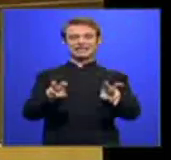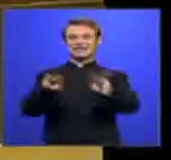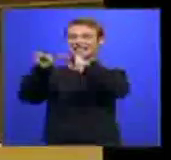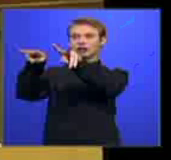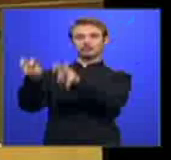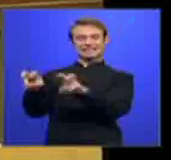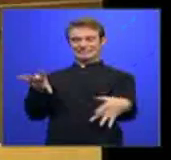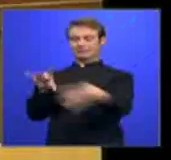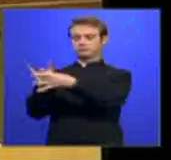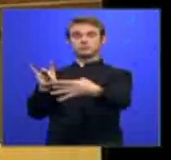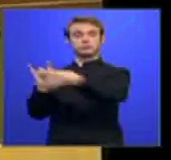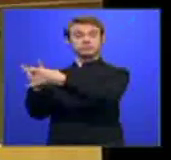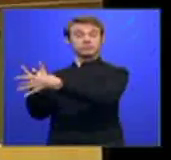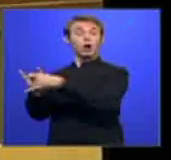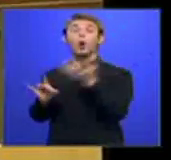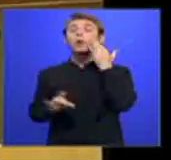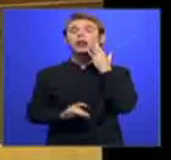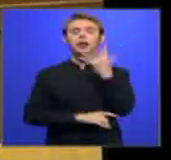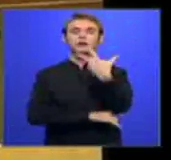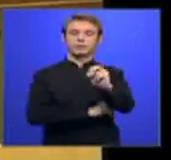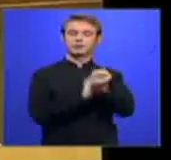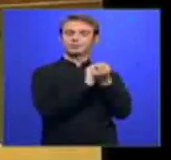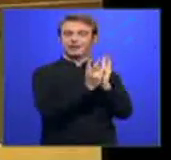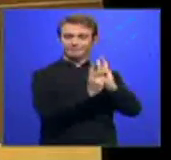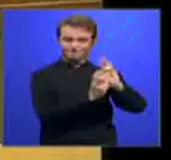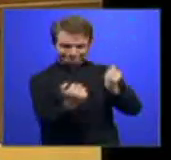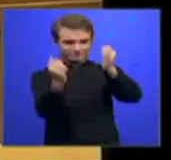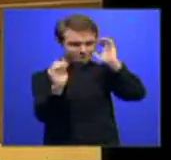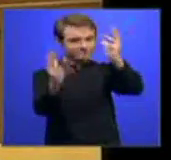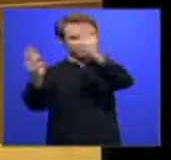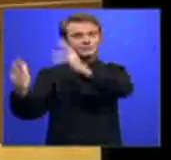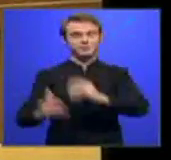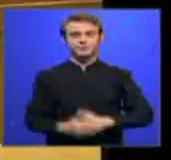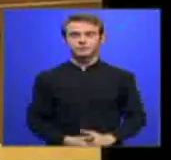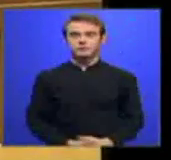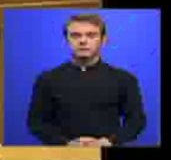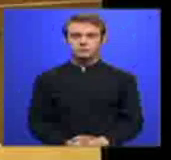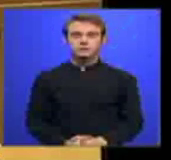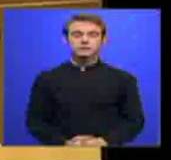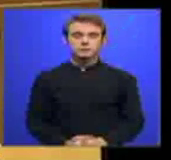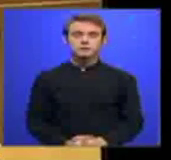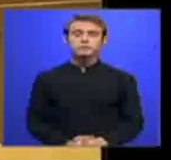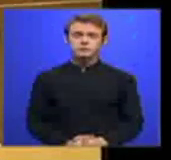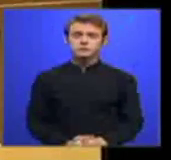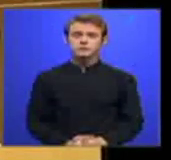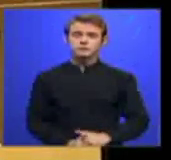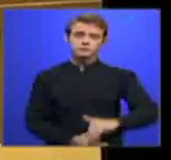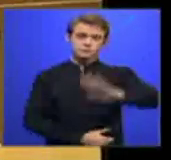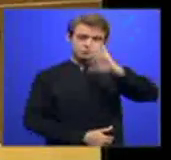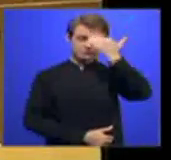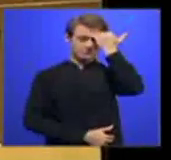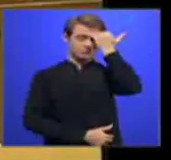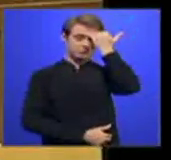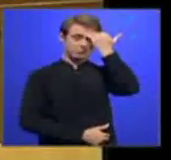in 2012. You will also recall